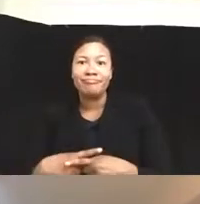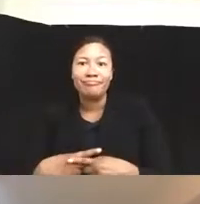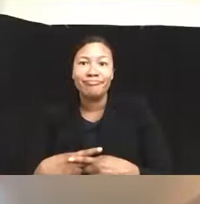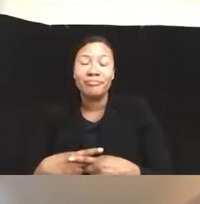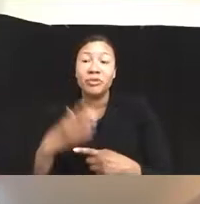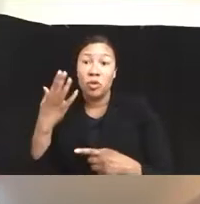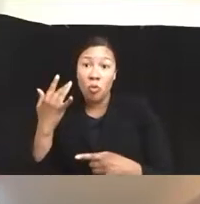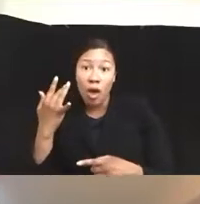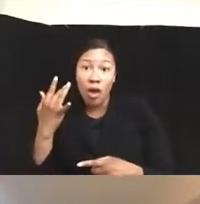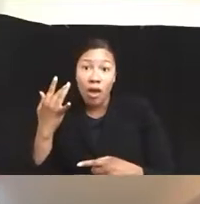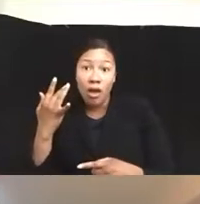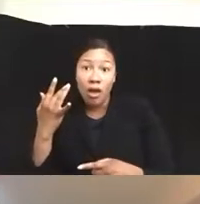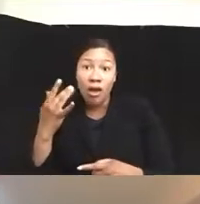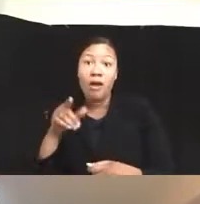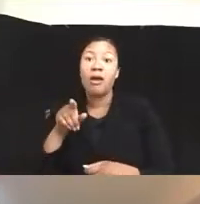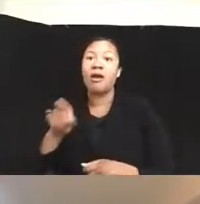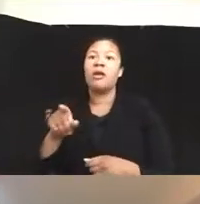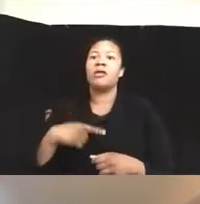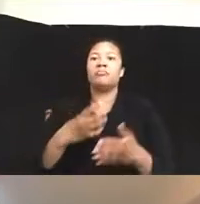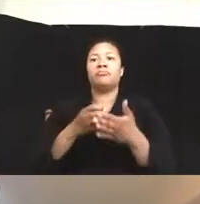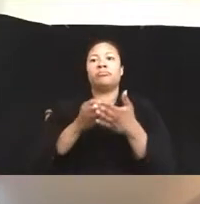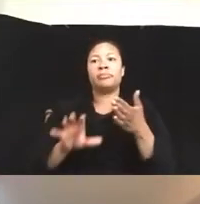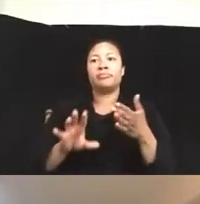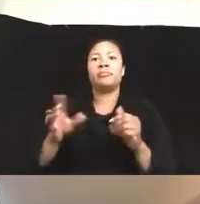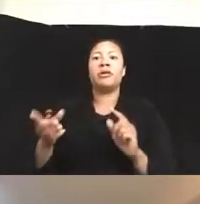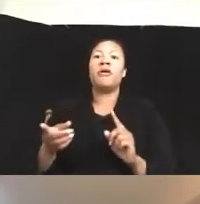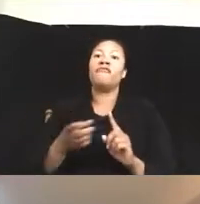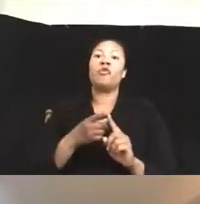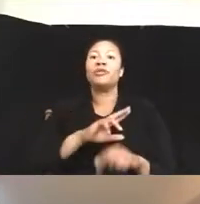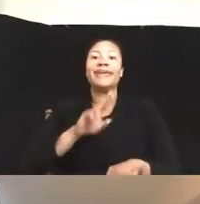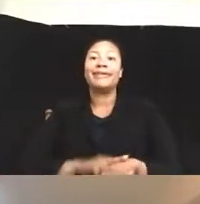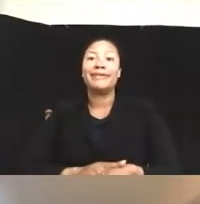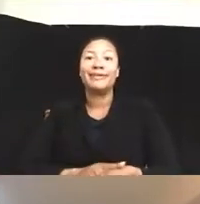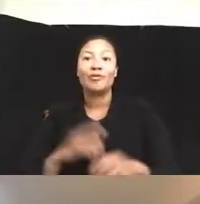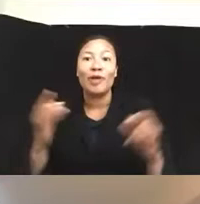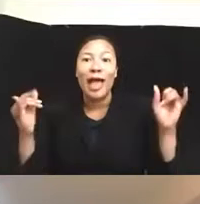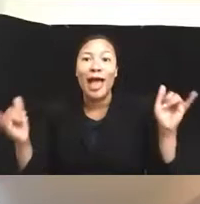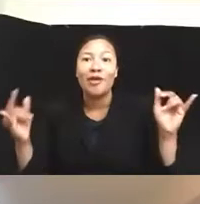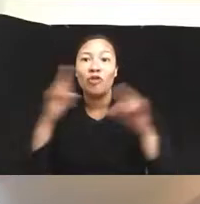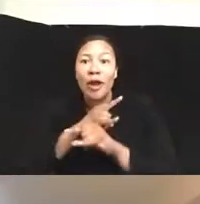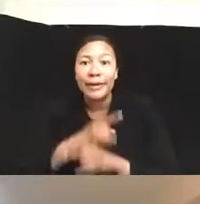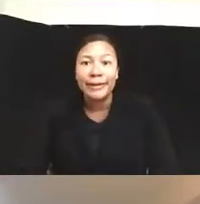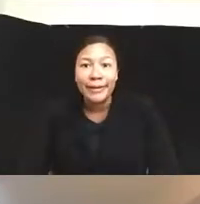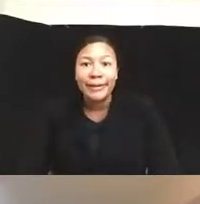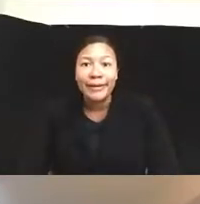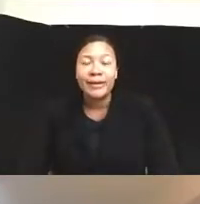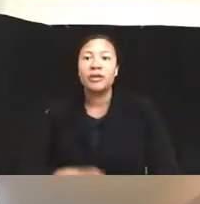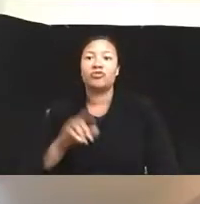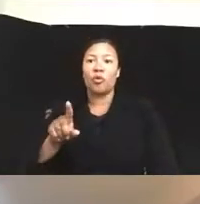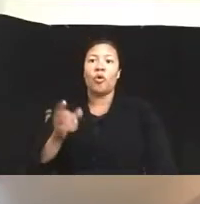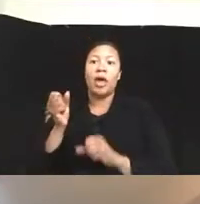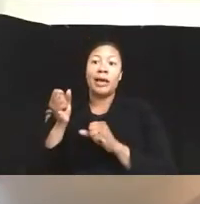from view entirely First Nations. And this is such also a very powerful intervention in NIR. Not only are the dominant IR